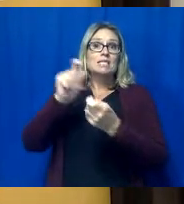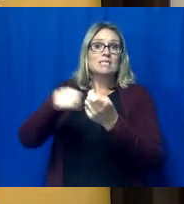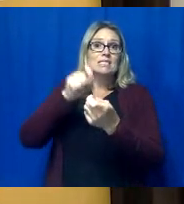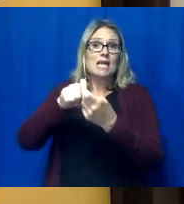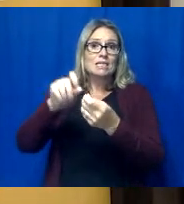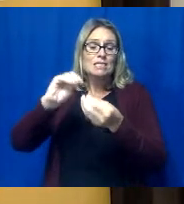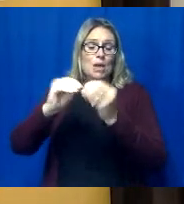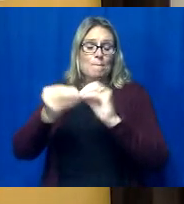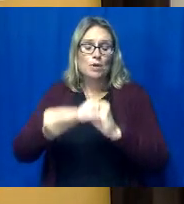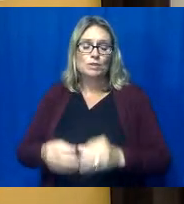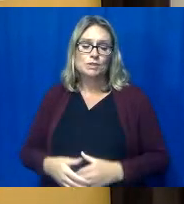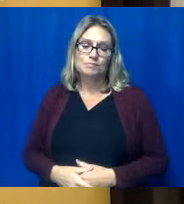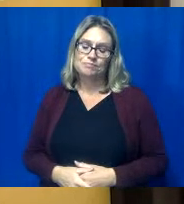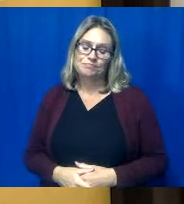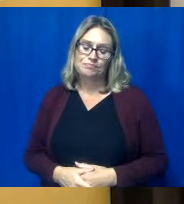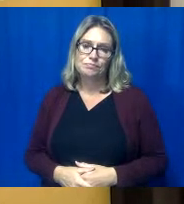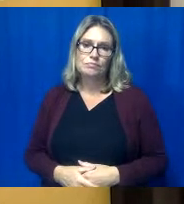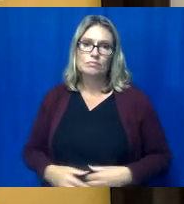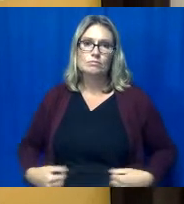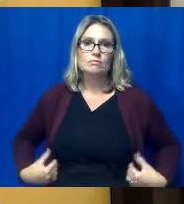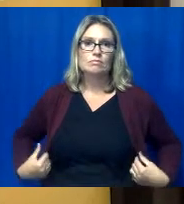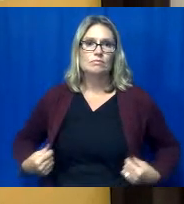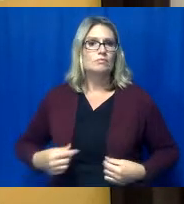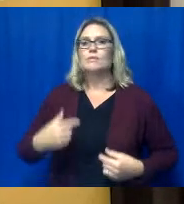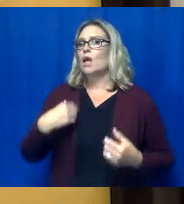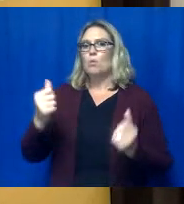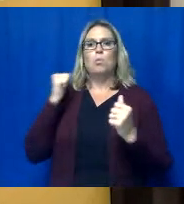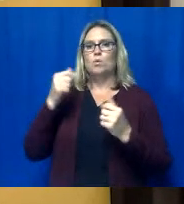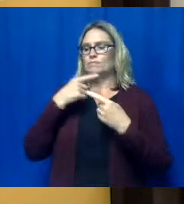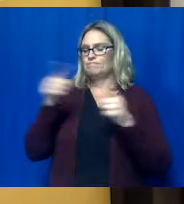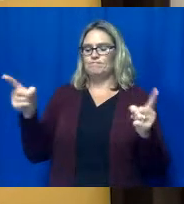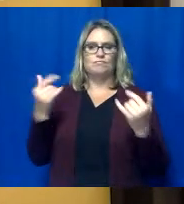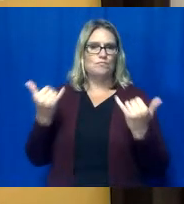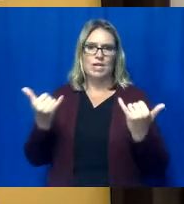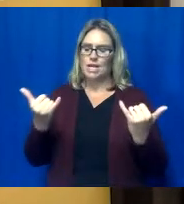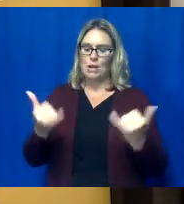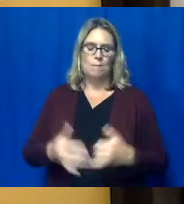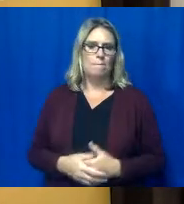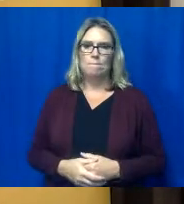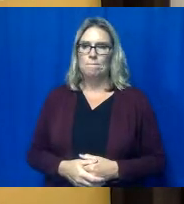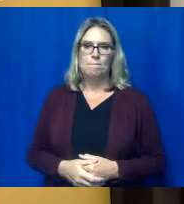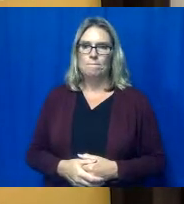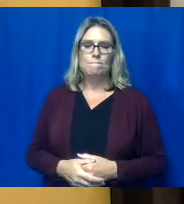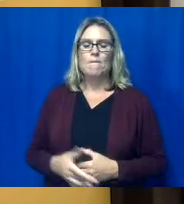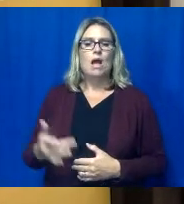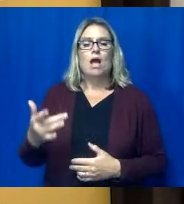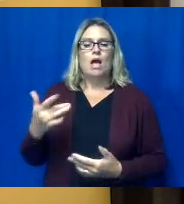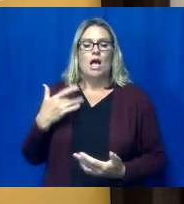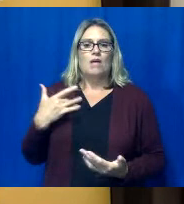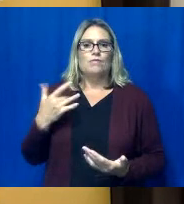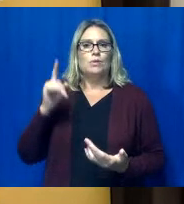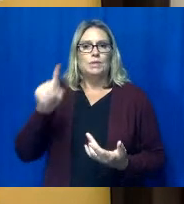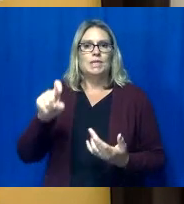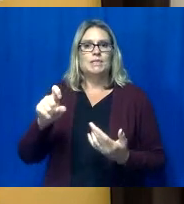peaks, I wouldn't share anything right now at this point, just because I think we need to evaluate some of these new measures that have been